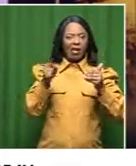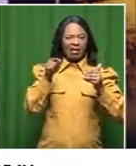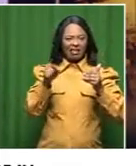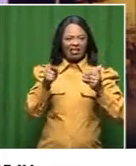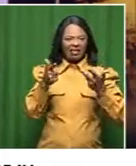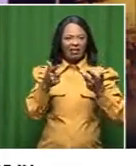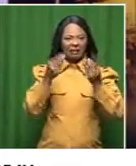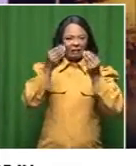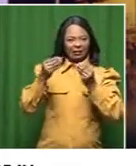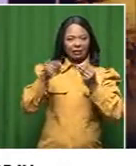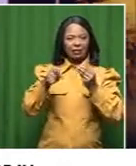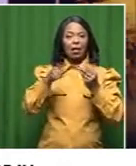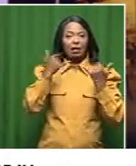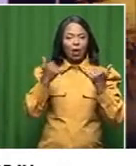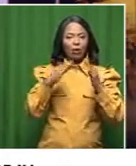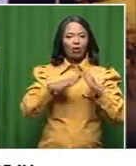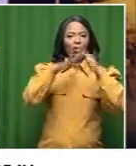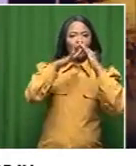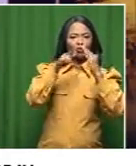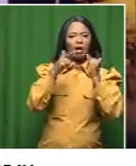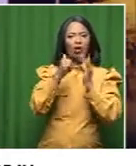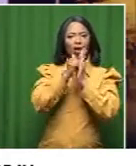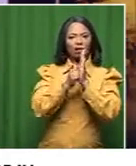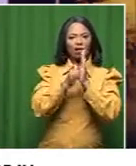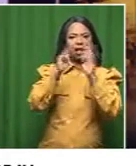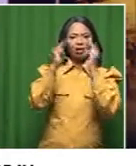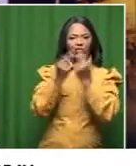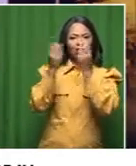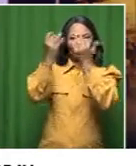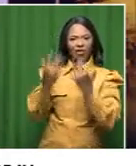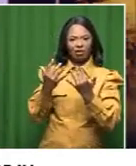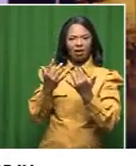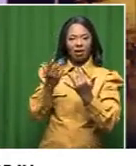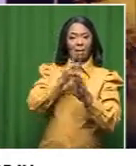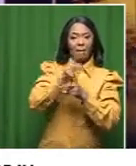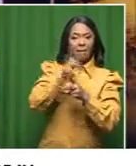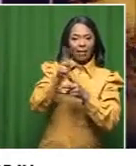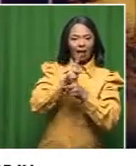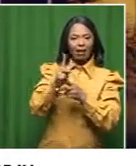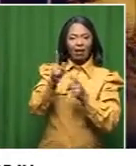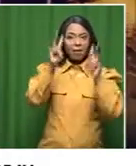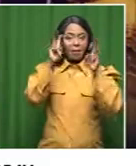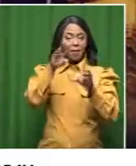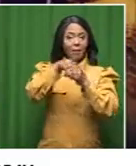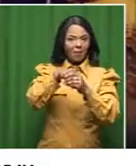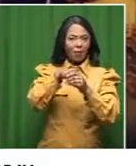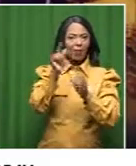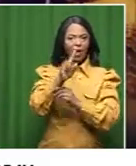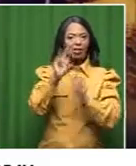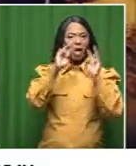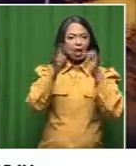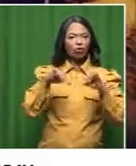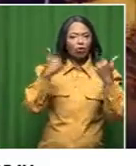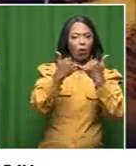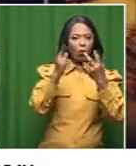it's believed that top of the agenda of National Treasury's plan over the medium term will be the Eskom debt, the public sector